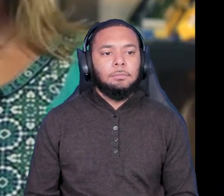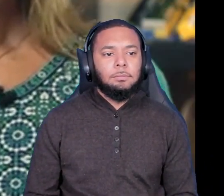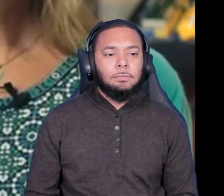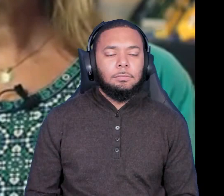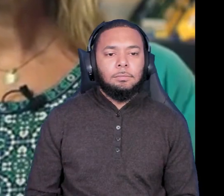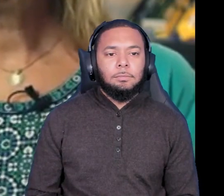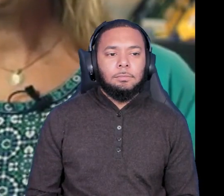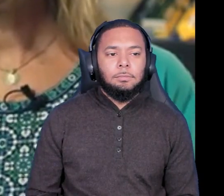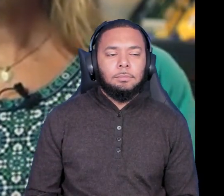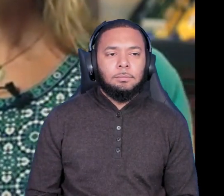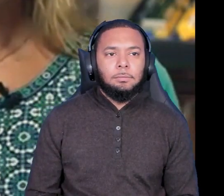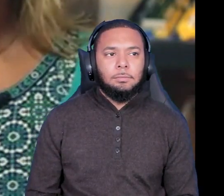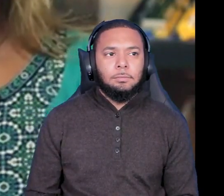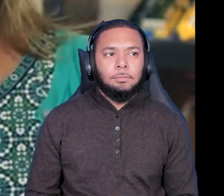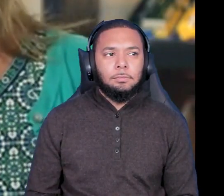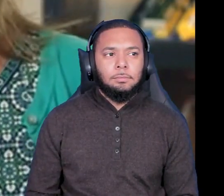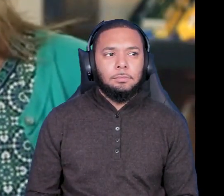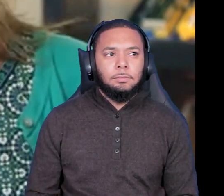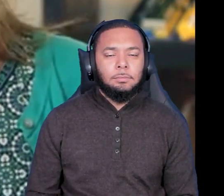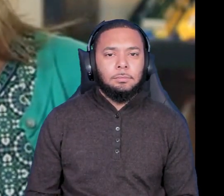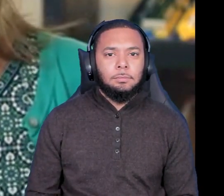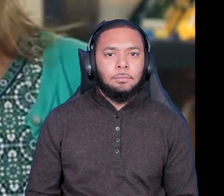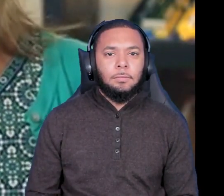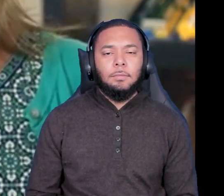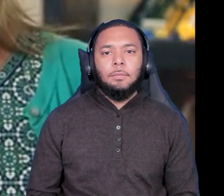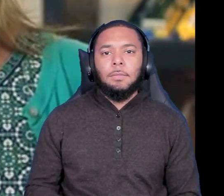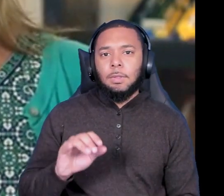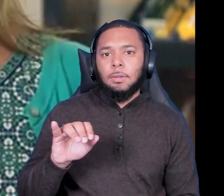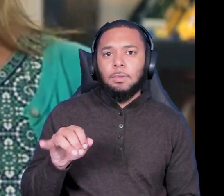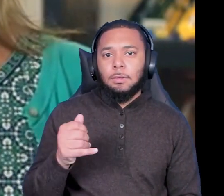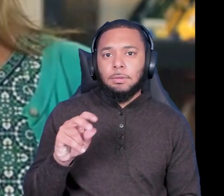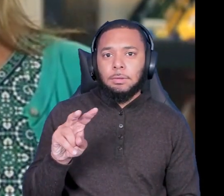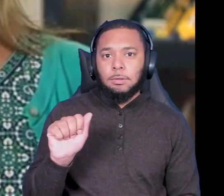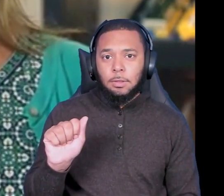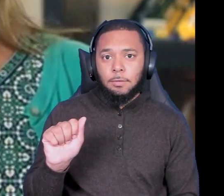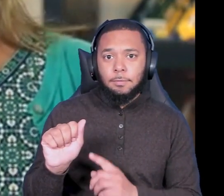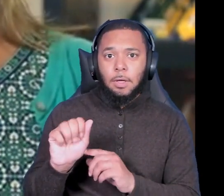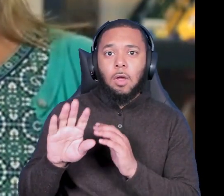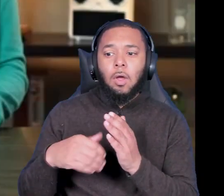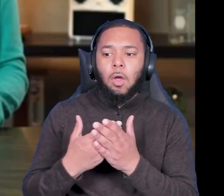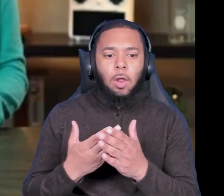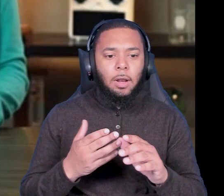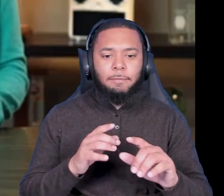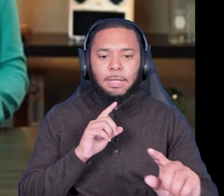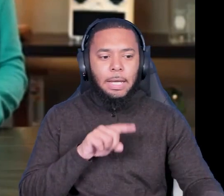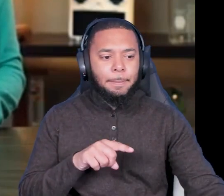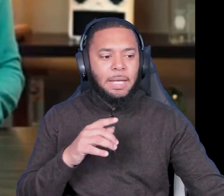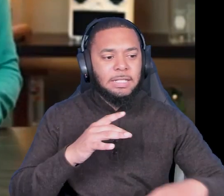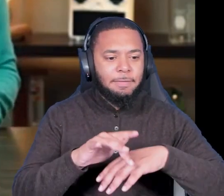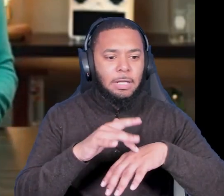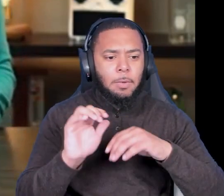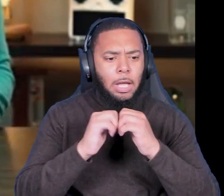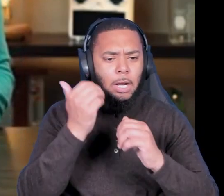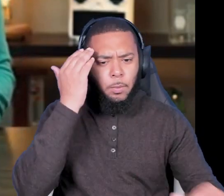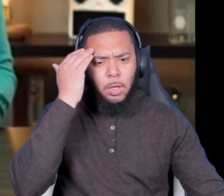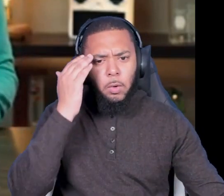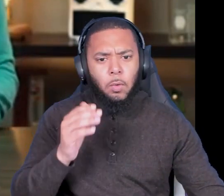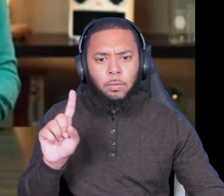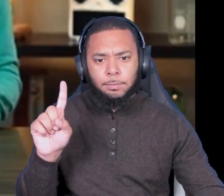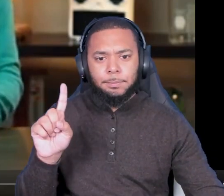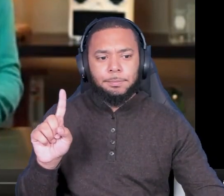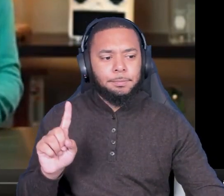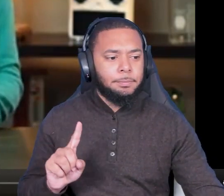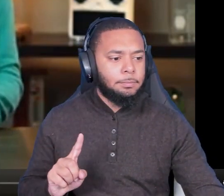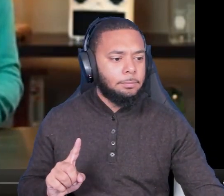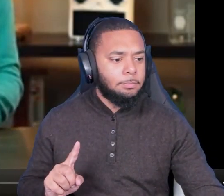So how do we know all of the commands that are available in Java? That would be a pretty tough thing to know.